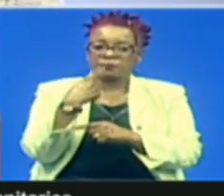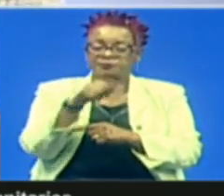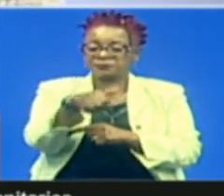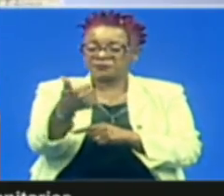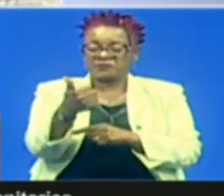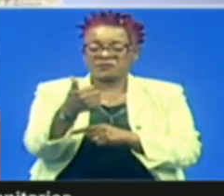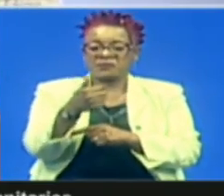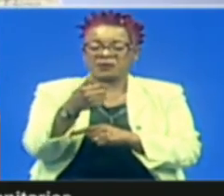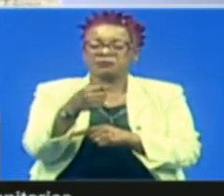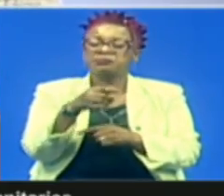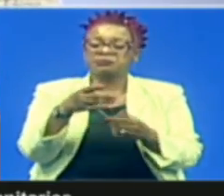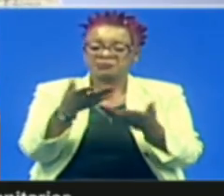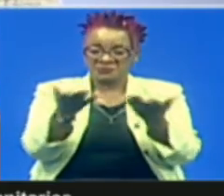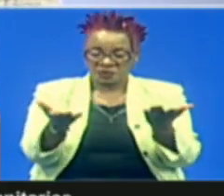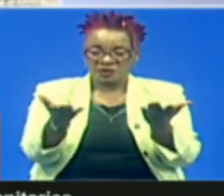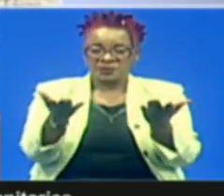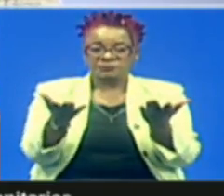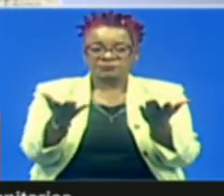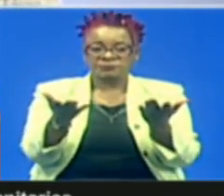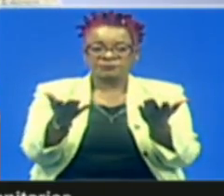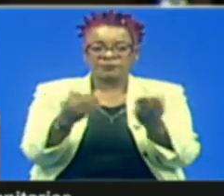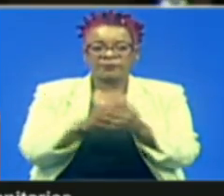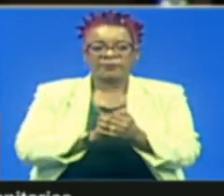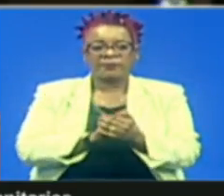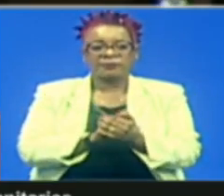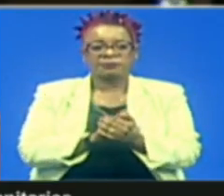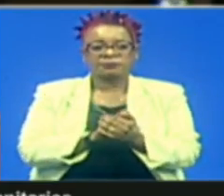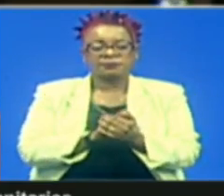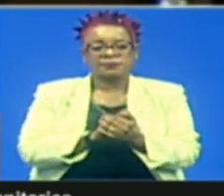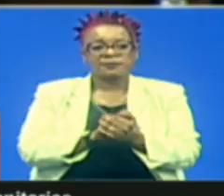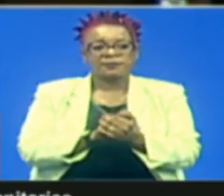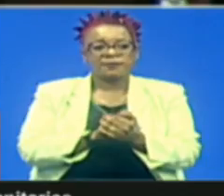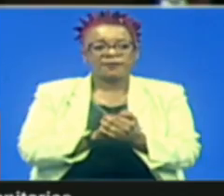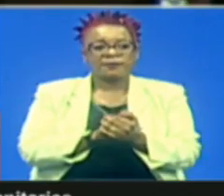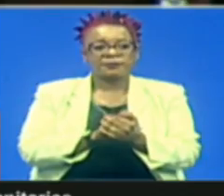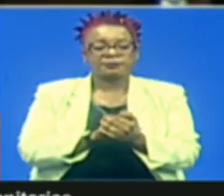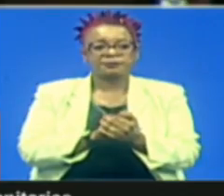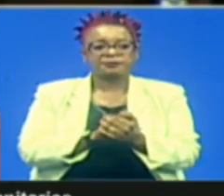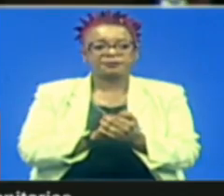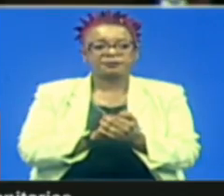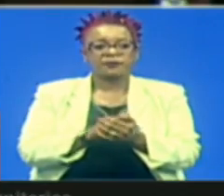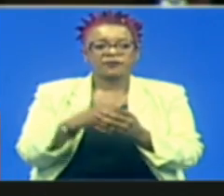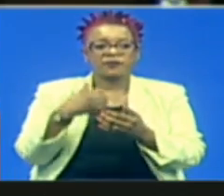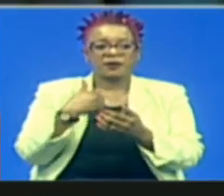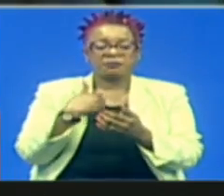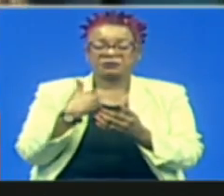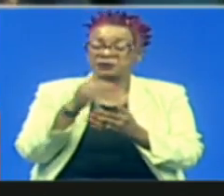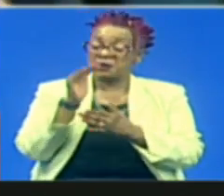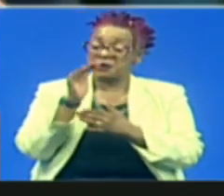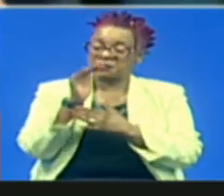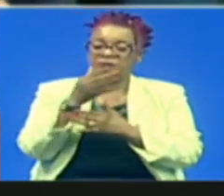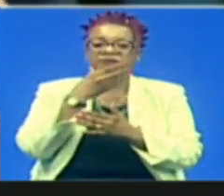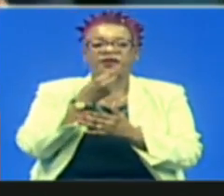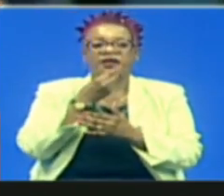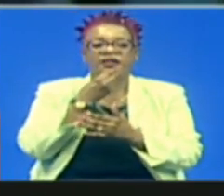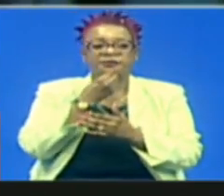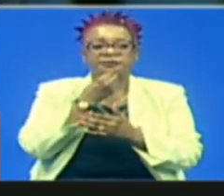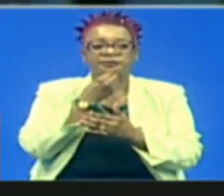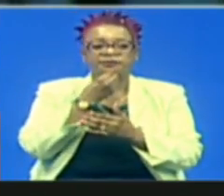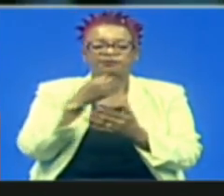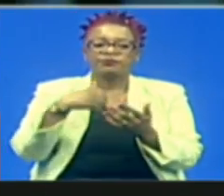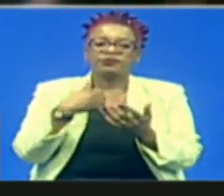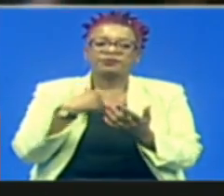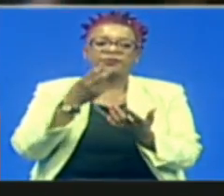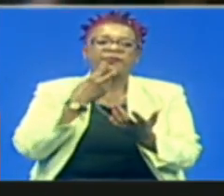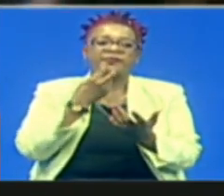those present. Our Leila Mohammed was there too. Intimidate me to call him father. There was the laughter.